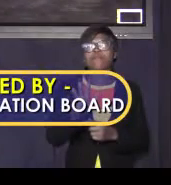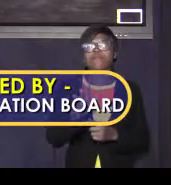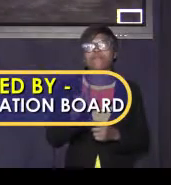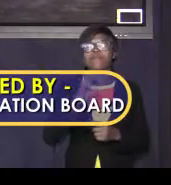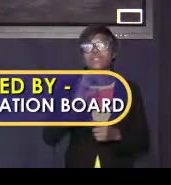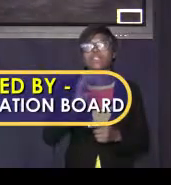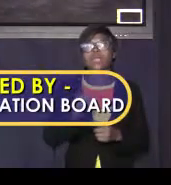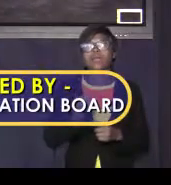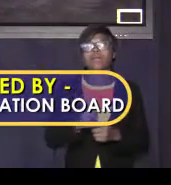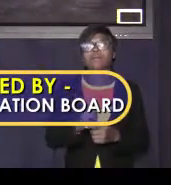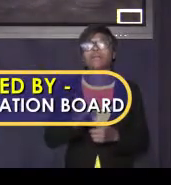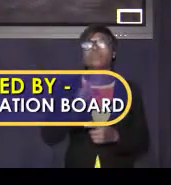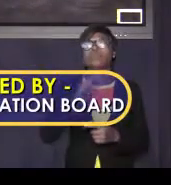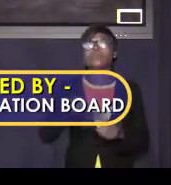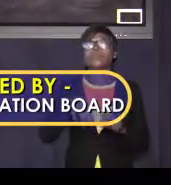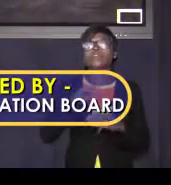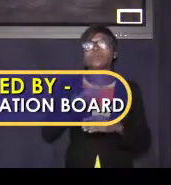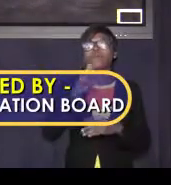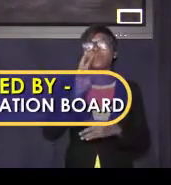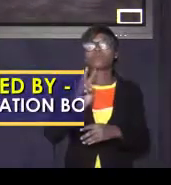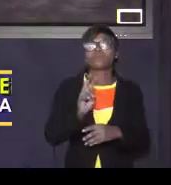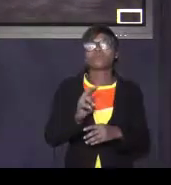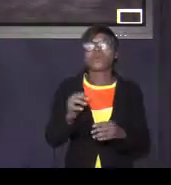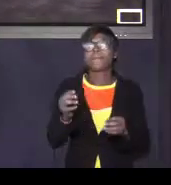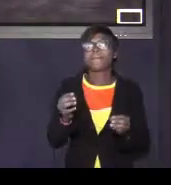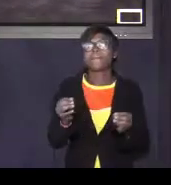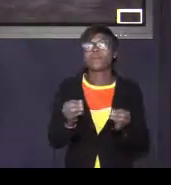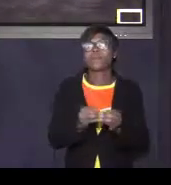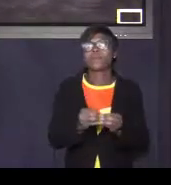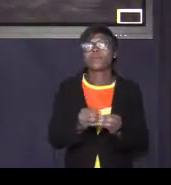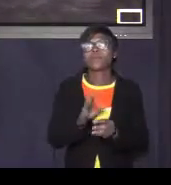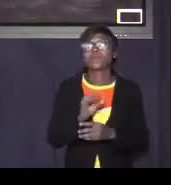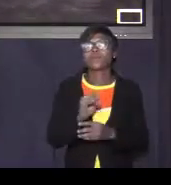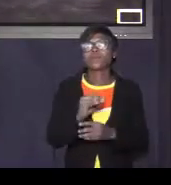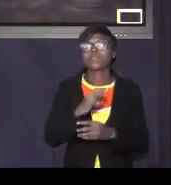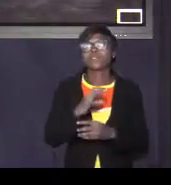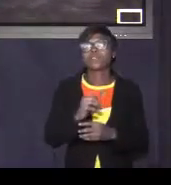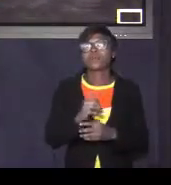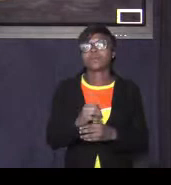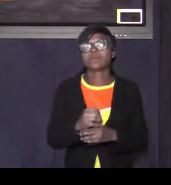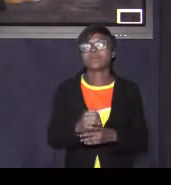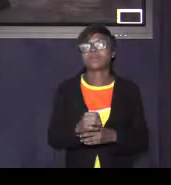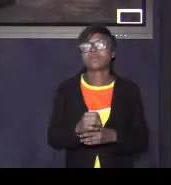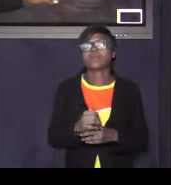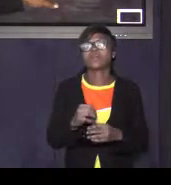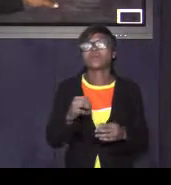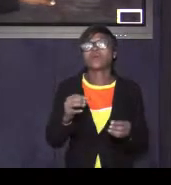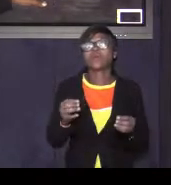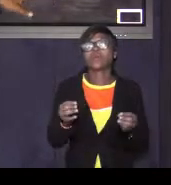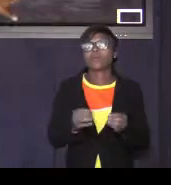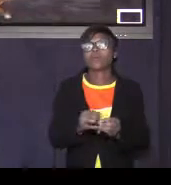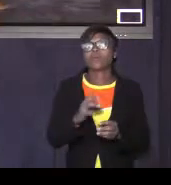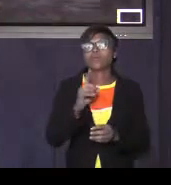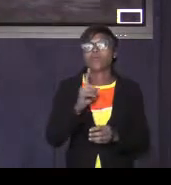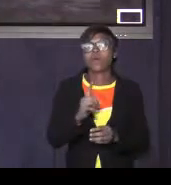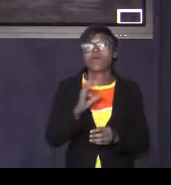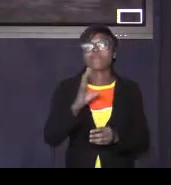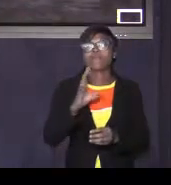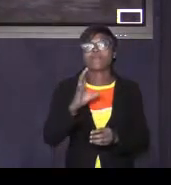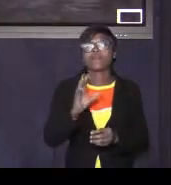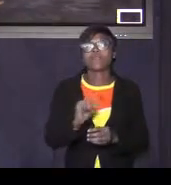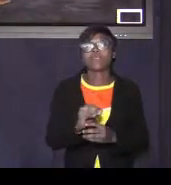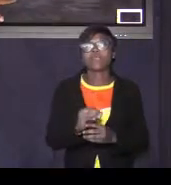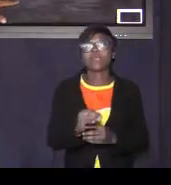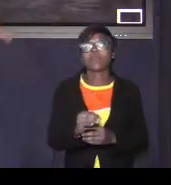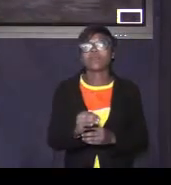plus 150 centimeters squares. And when we add all these together, 75 centimeters squares plus 50